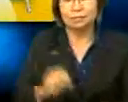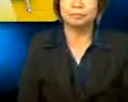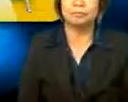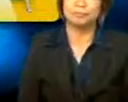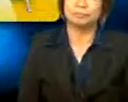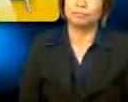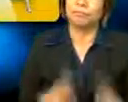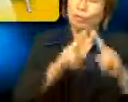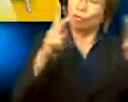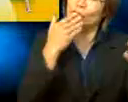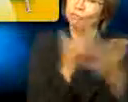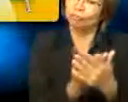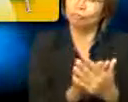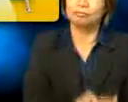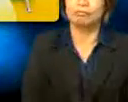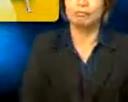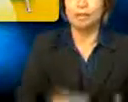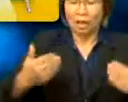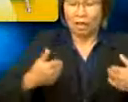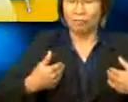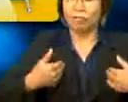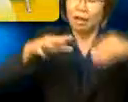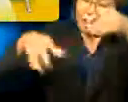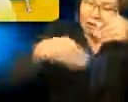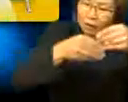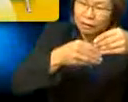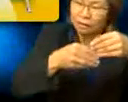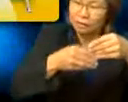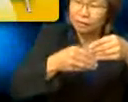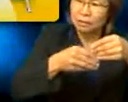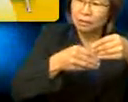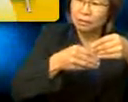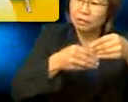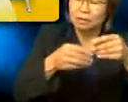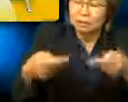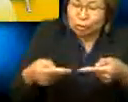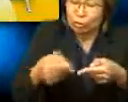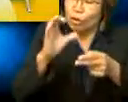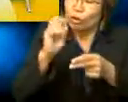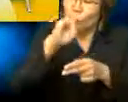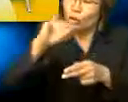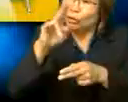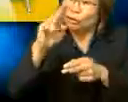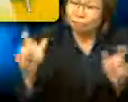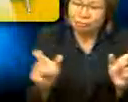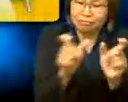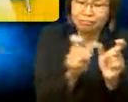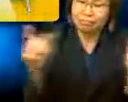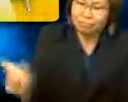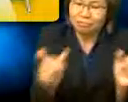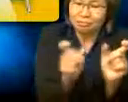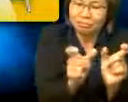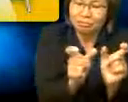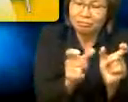Very well. You have also added the conjunction and to connect sentences. You